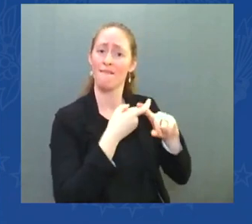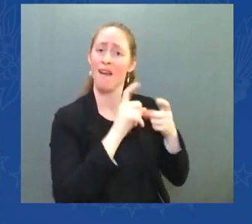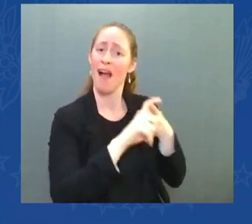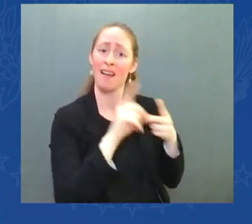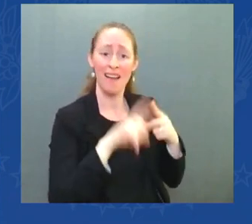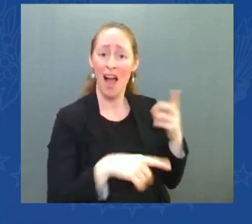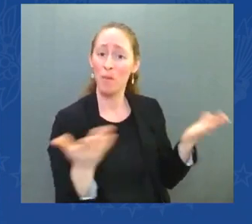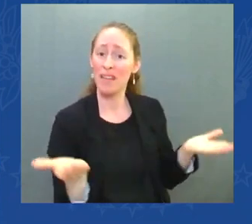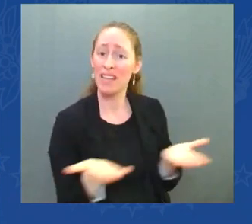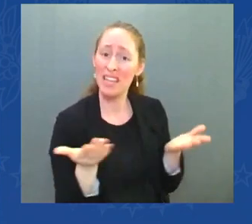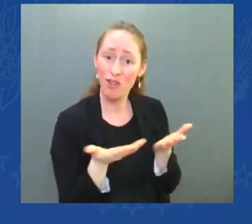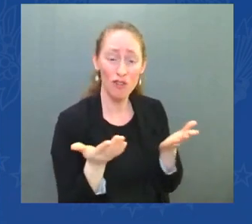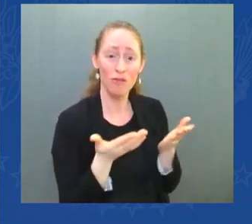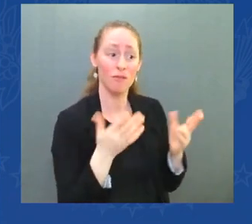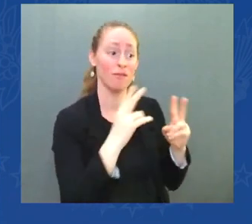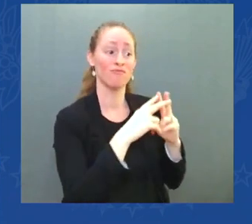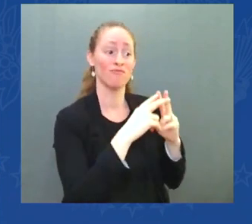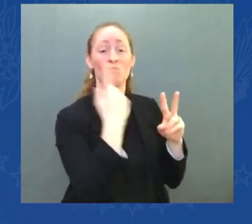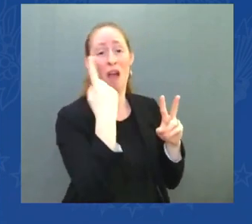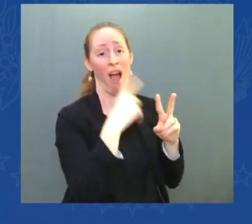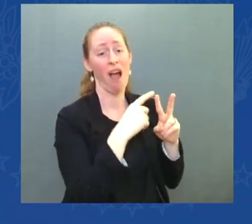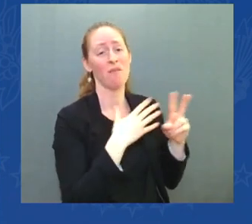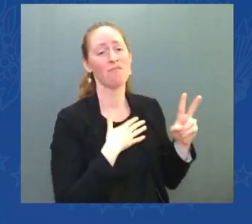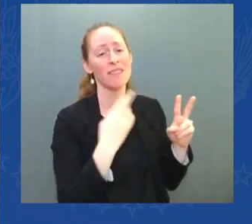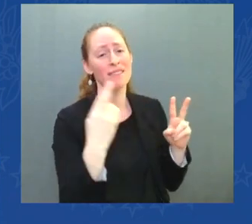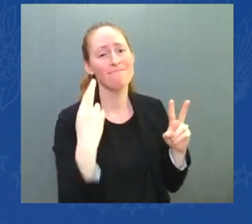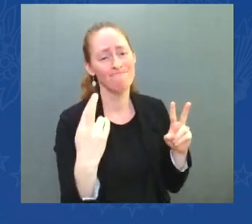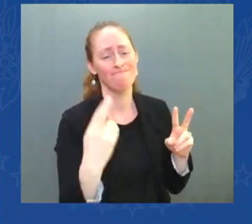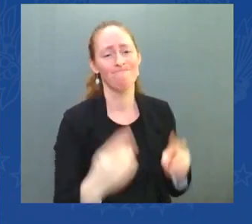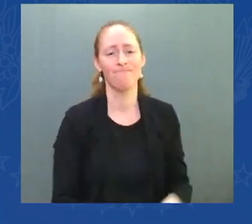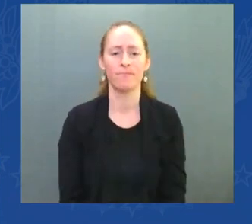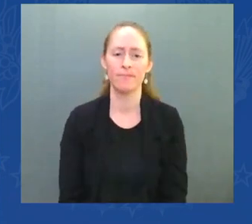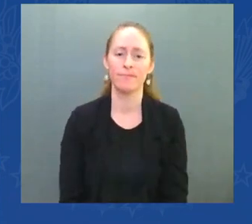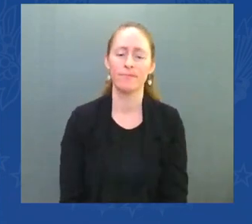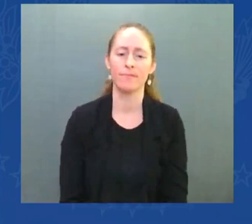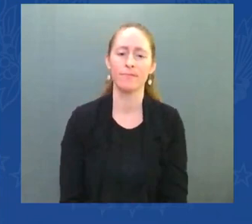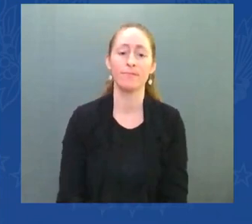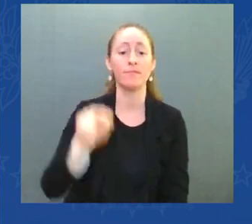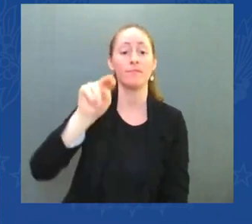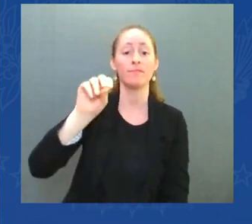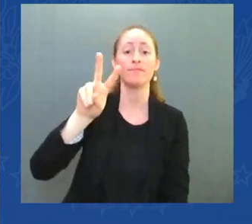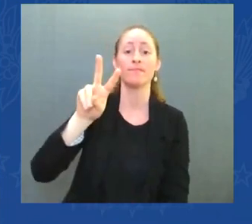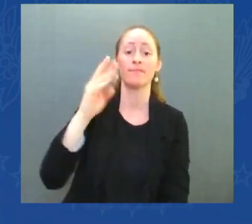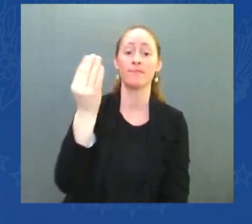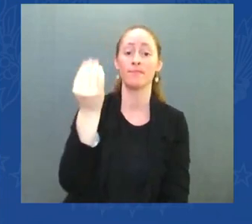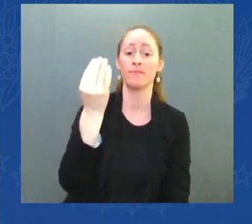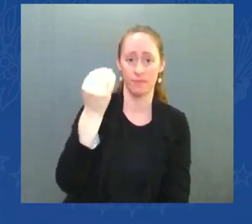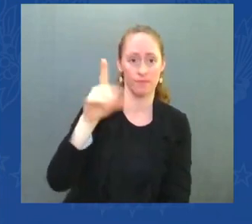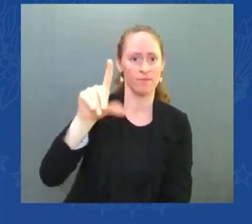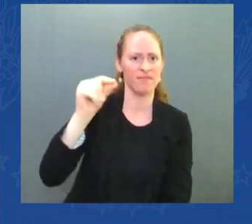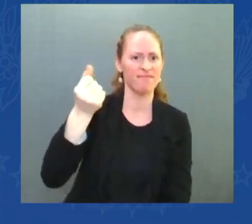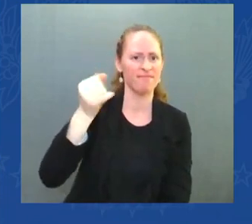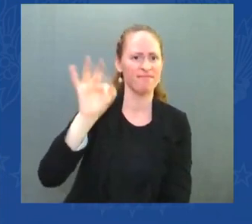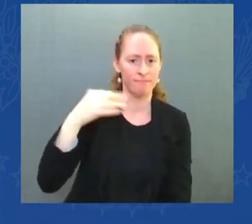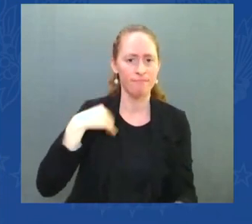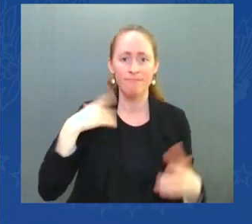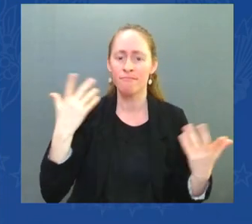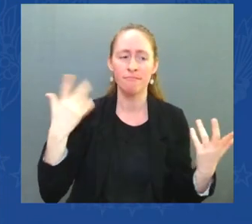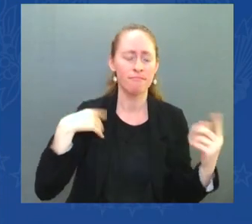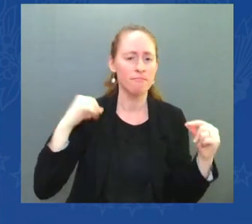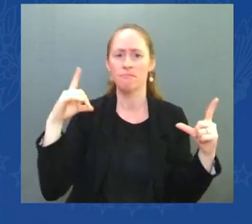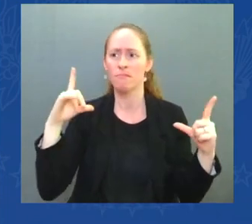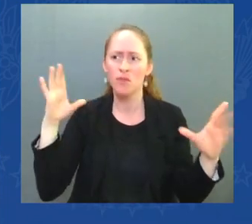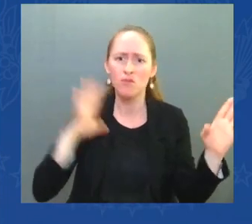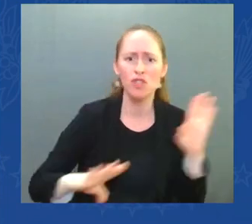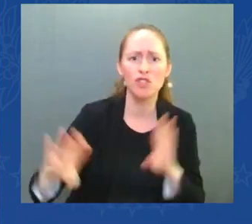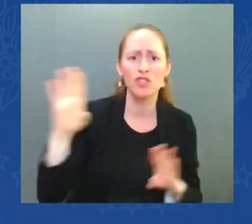When I woke up on November 14th, 2019, my biggest worry of the day was a Spanish test. I was a freshman at Saugus High School